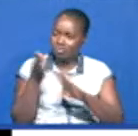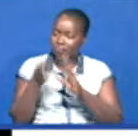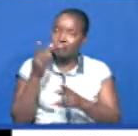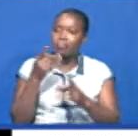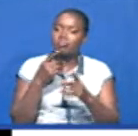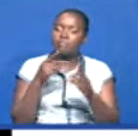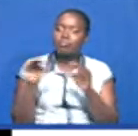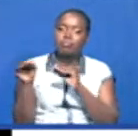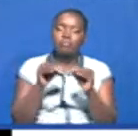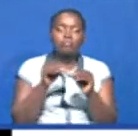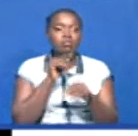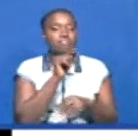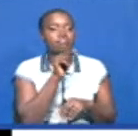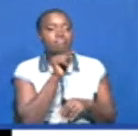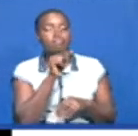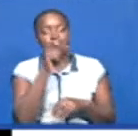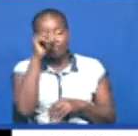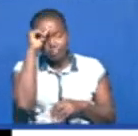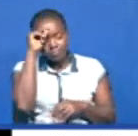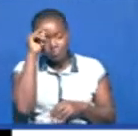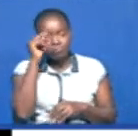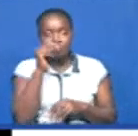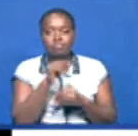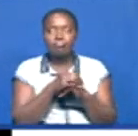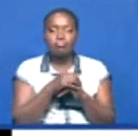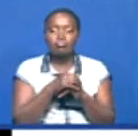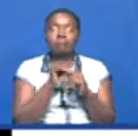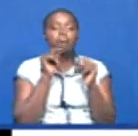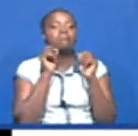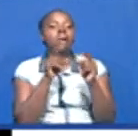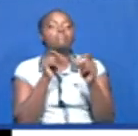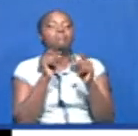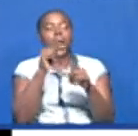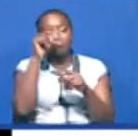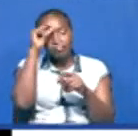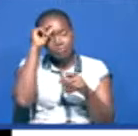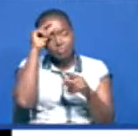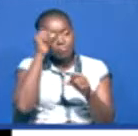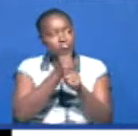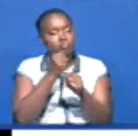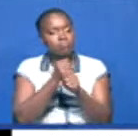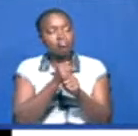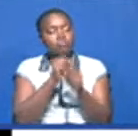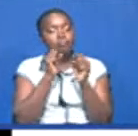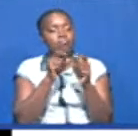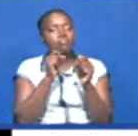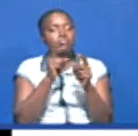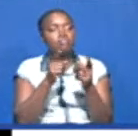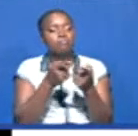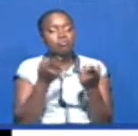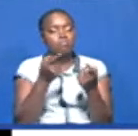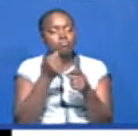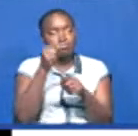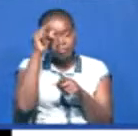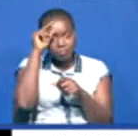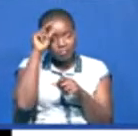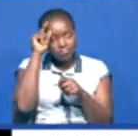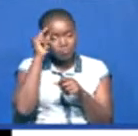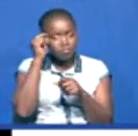to point at government, to point at government functionaries, to point at government agencies.